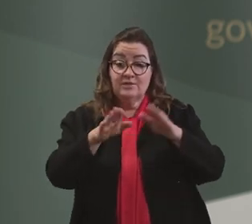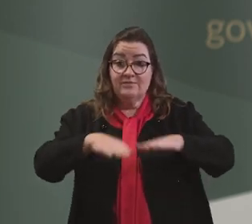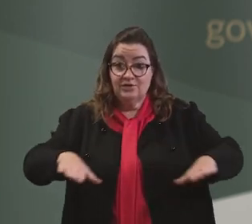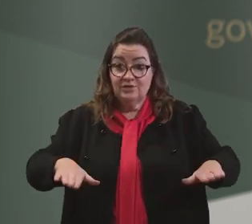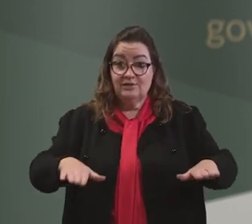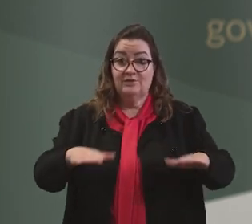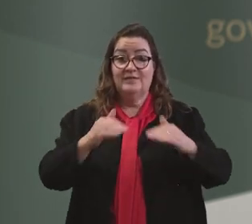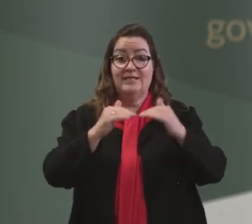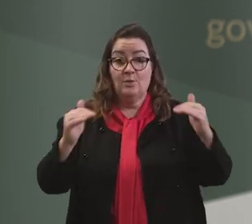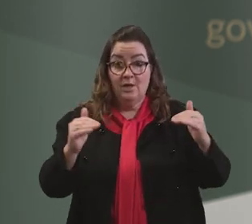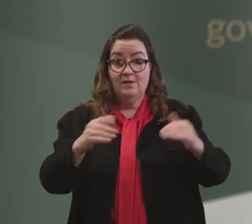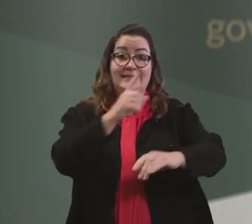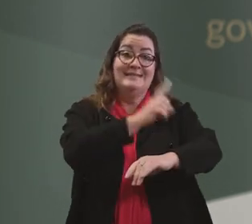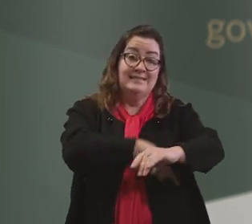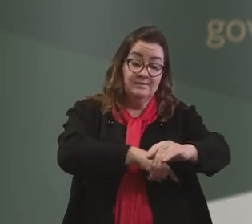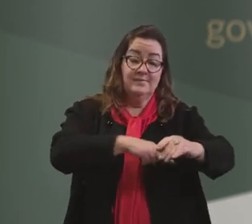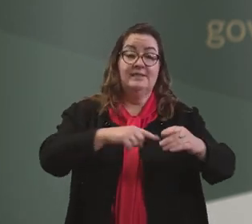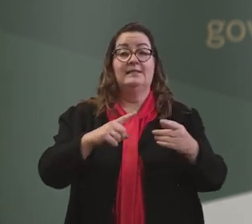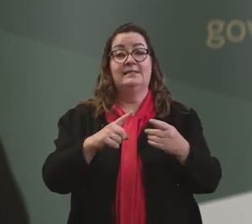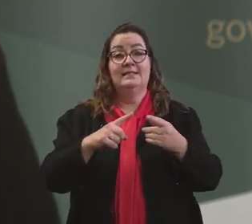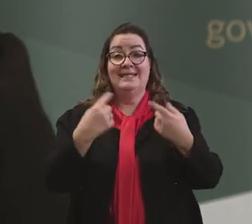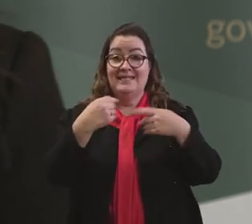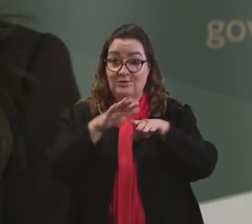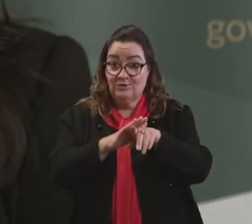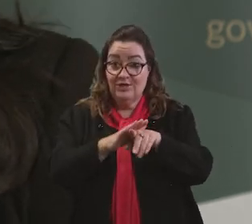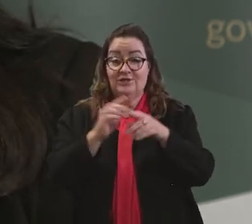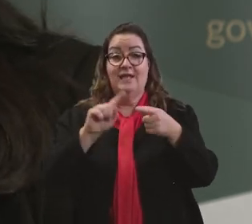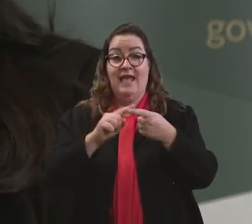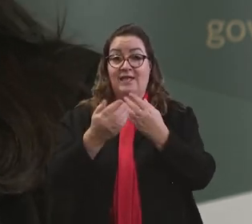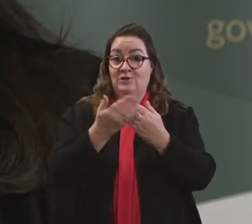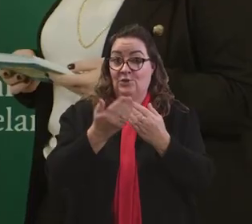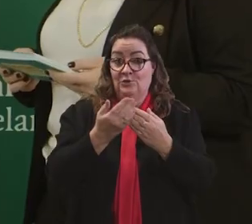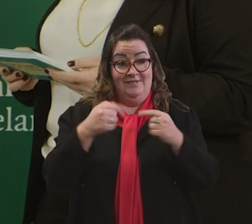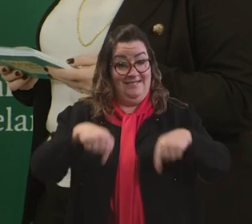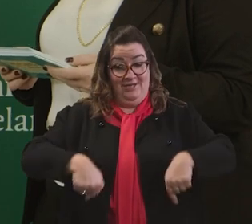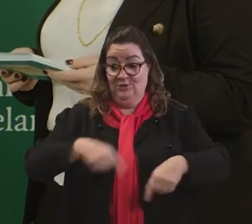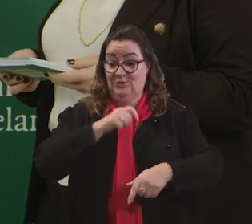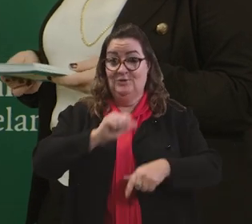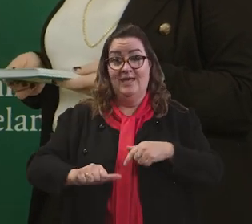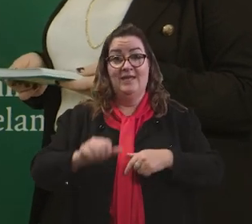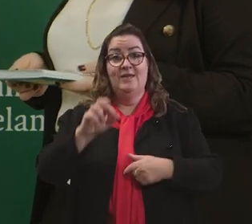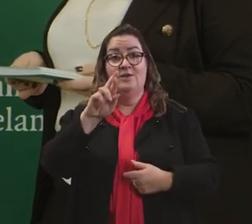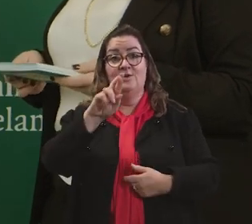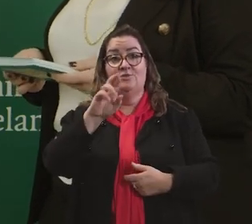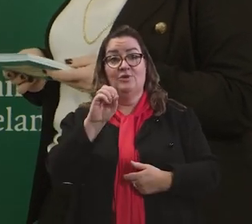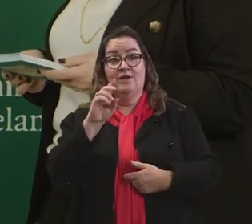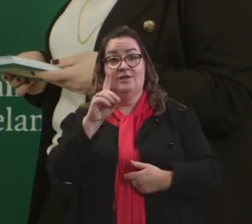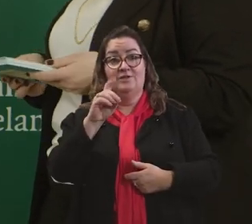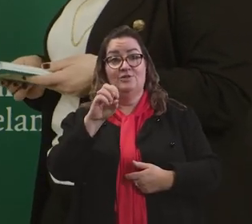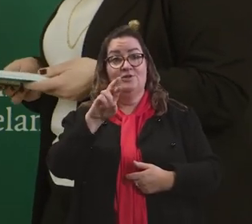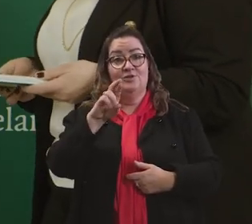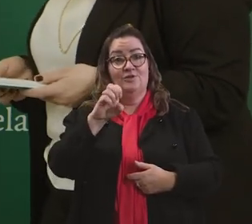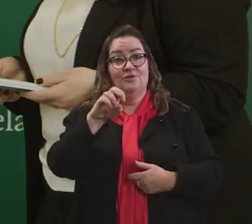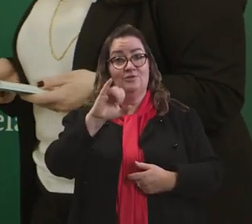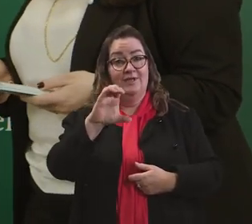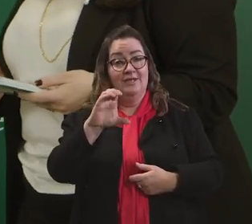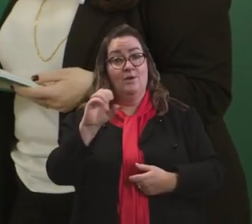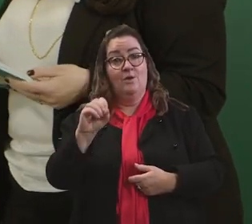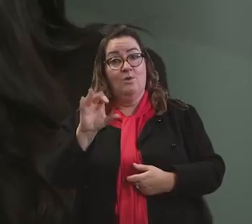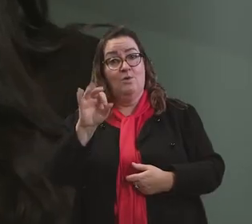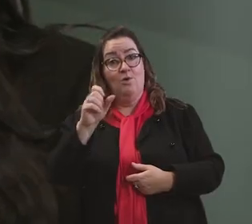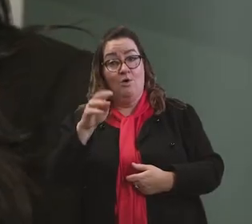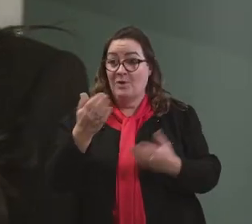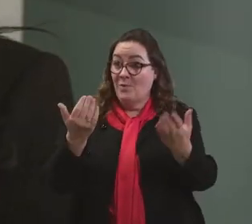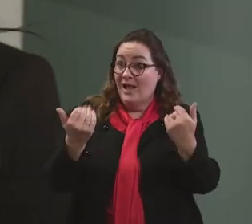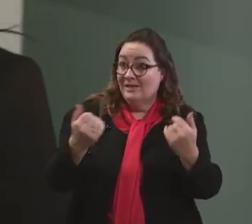Minister for Children, Equality, Disability, Integration and Youth is here with me today, Roderic O'Gorman. Minister, welcome.